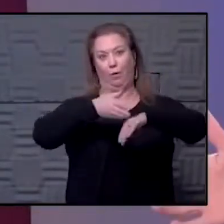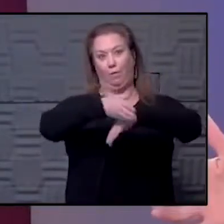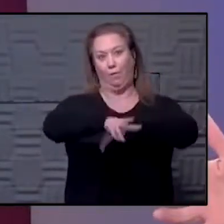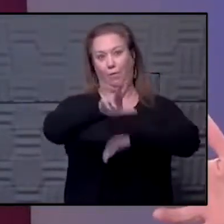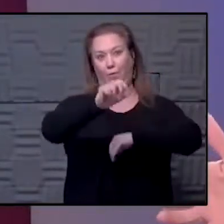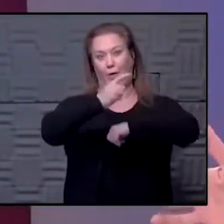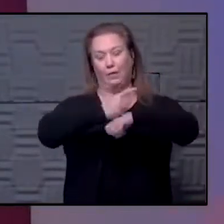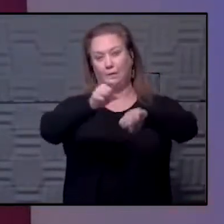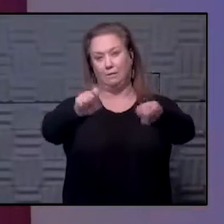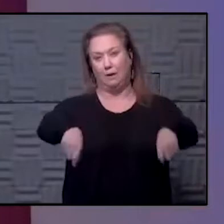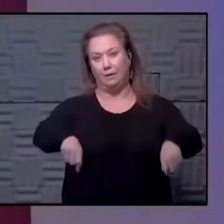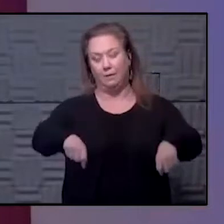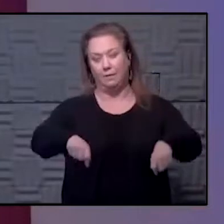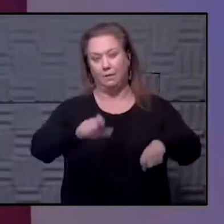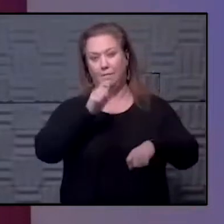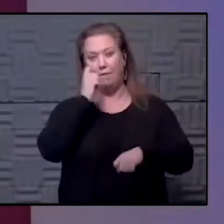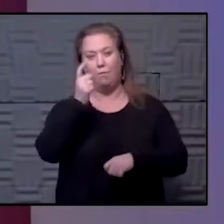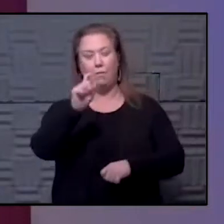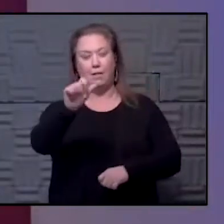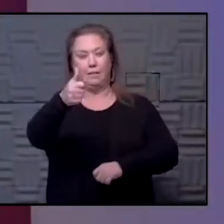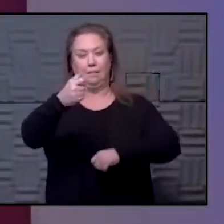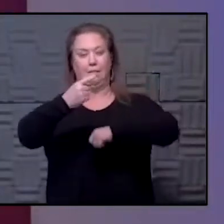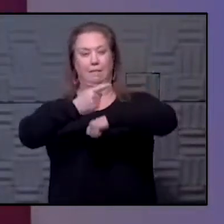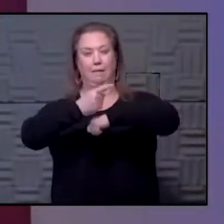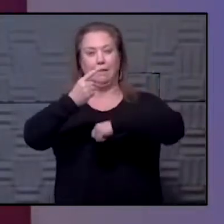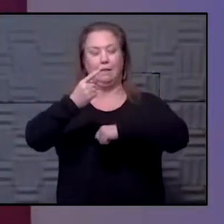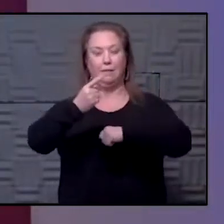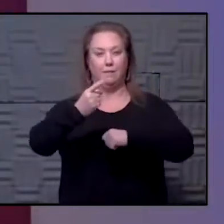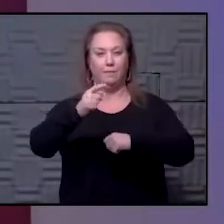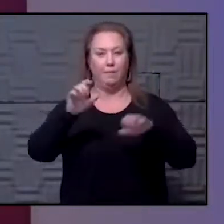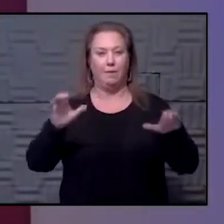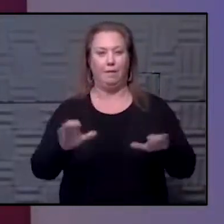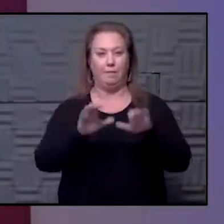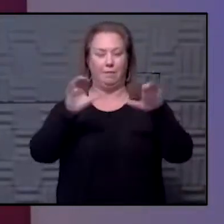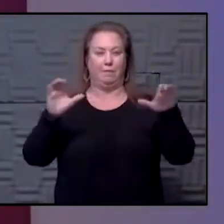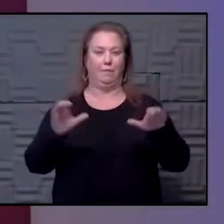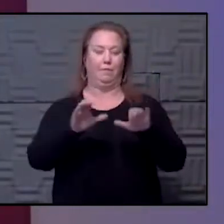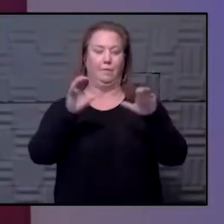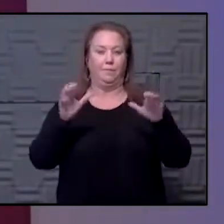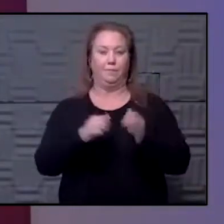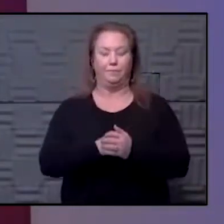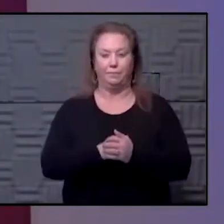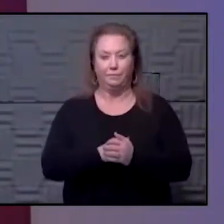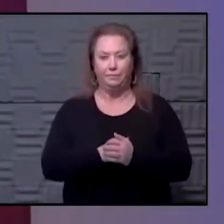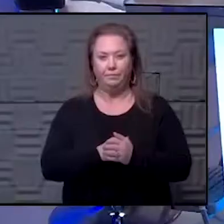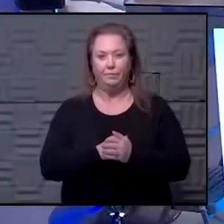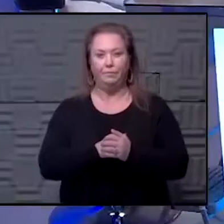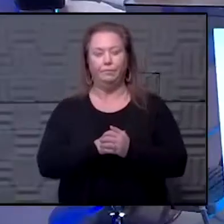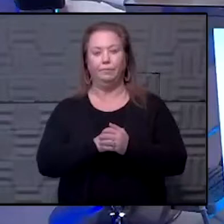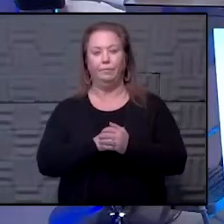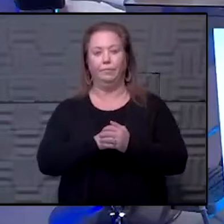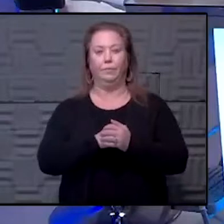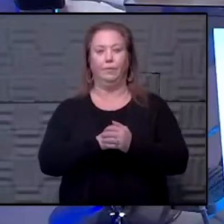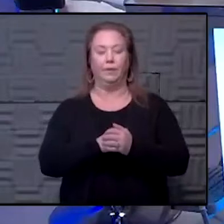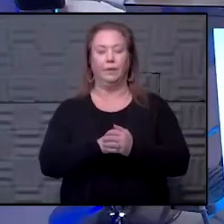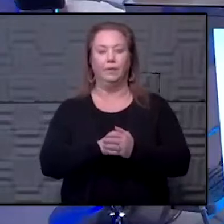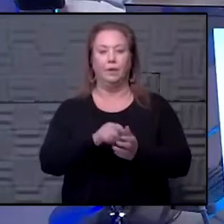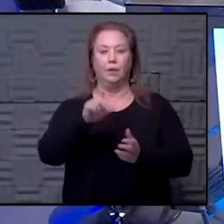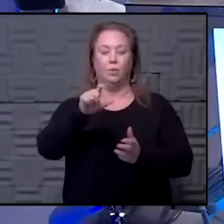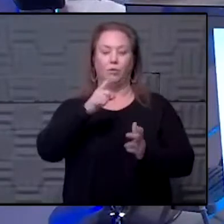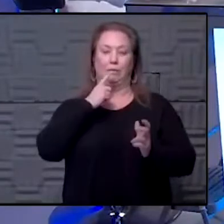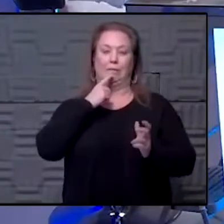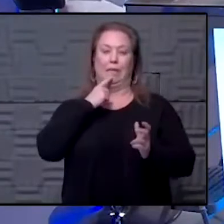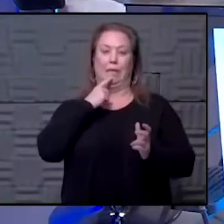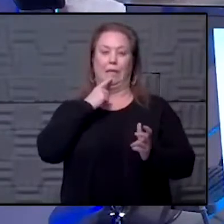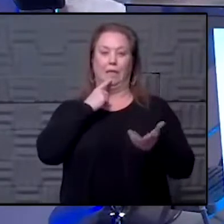longer, rather than just those 10 days in active or isolation. Yeah, and I think we should kind of qualify